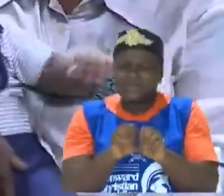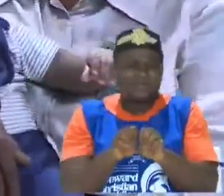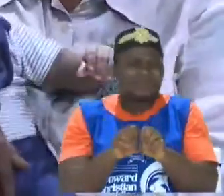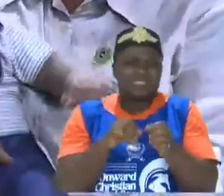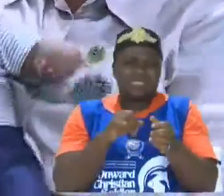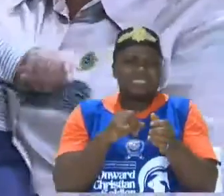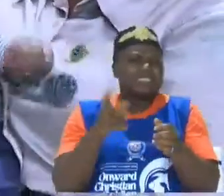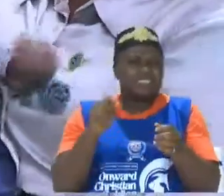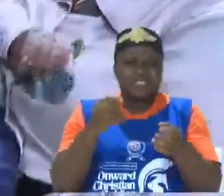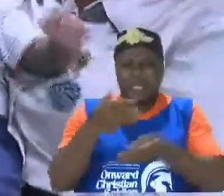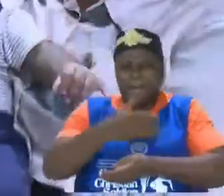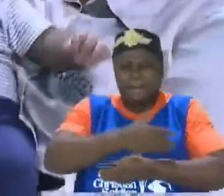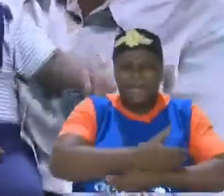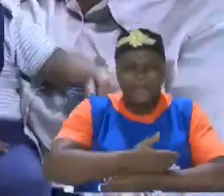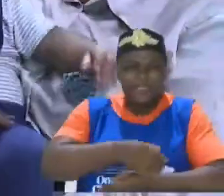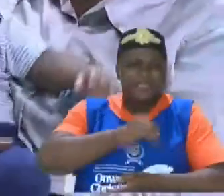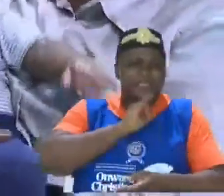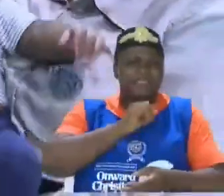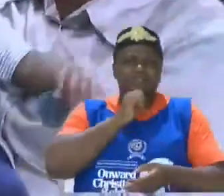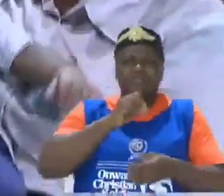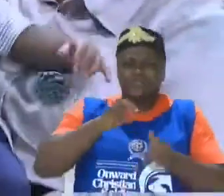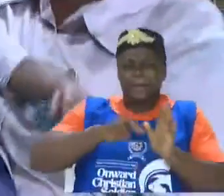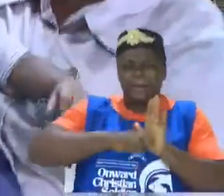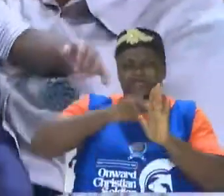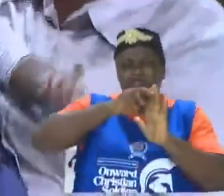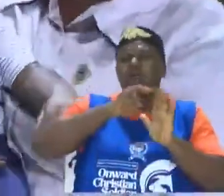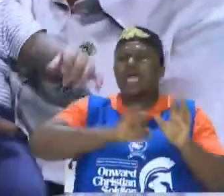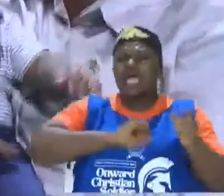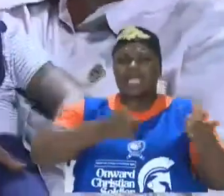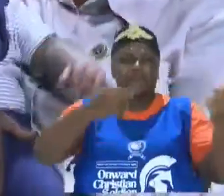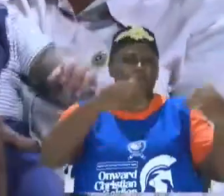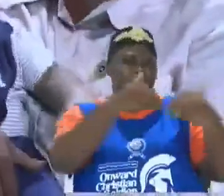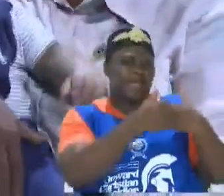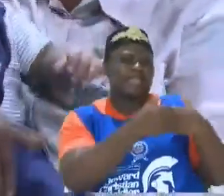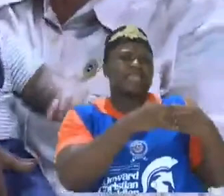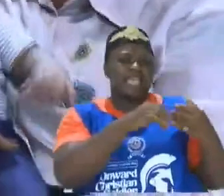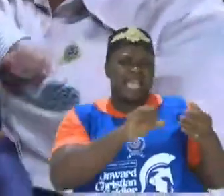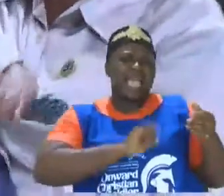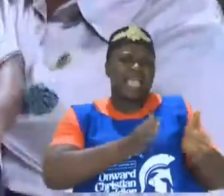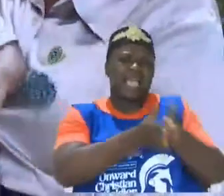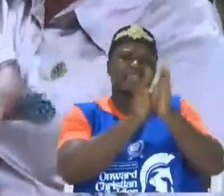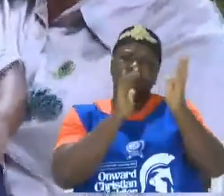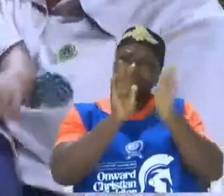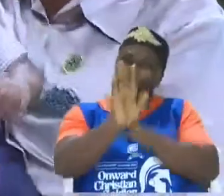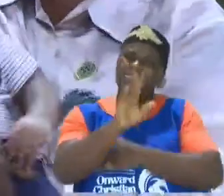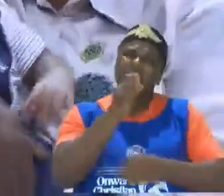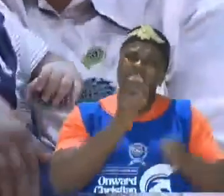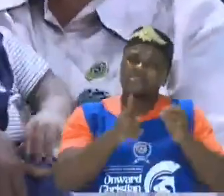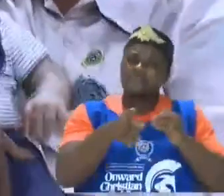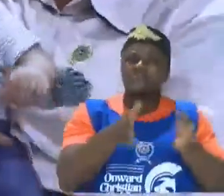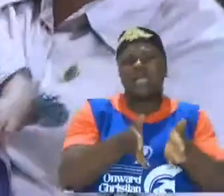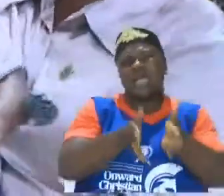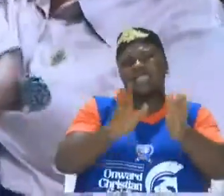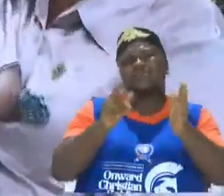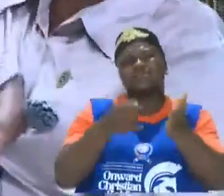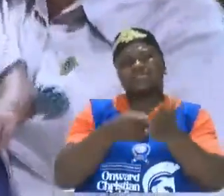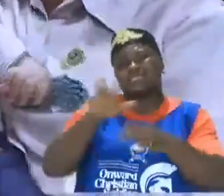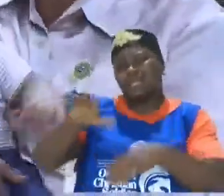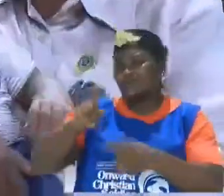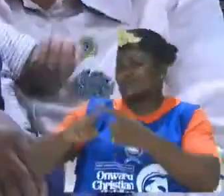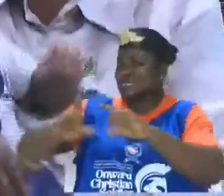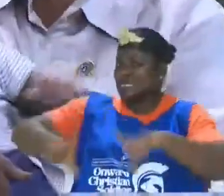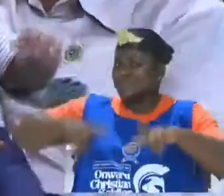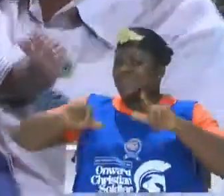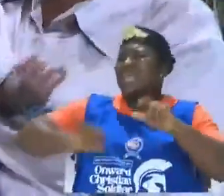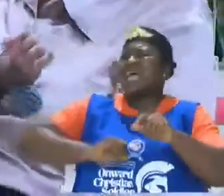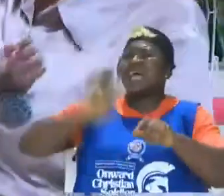came back and I asked God, God, if you allow this child to live, I will come back and